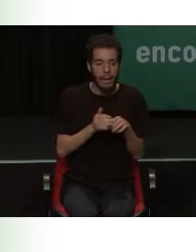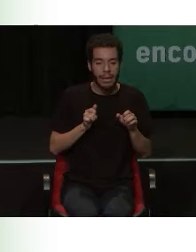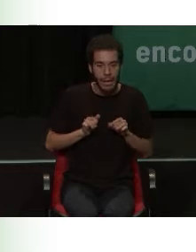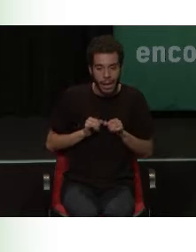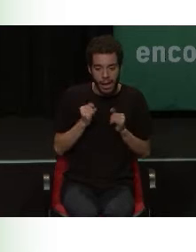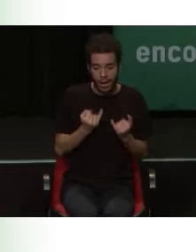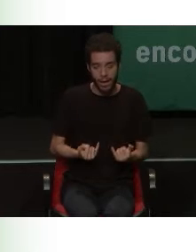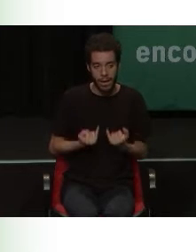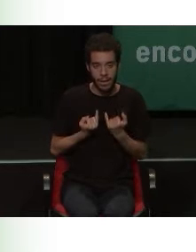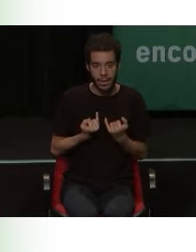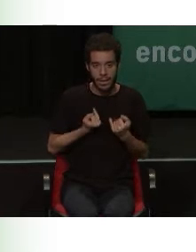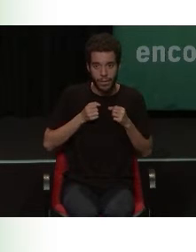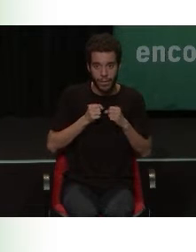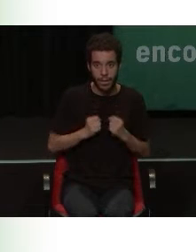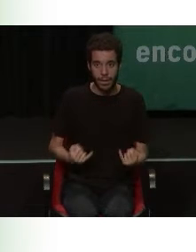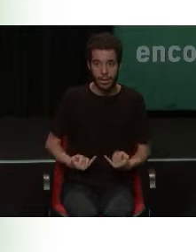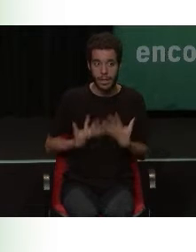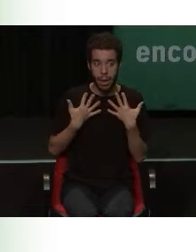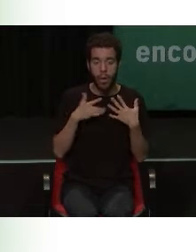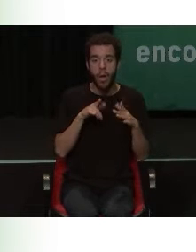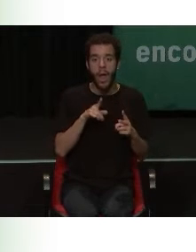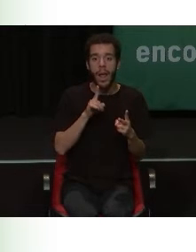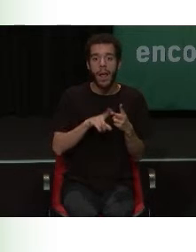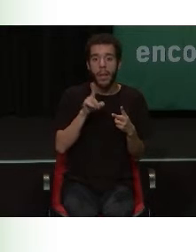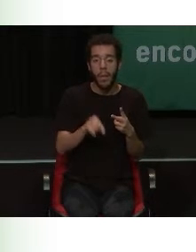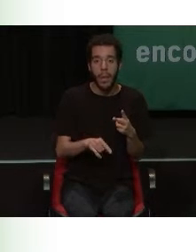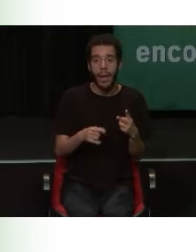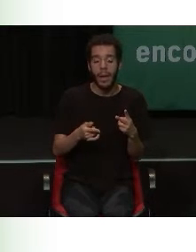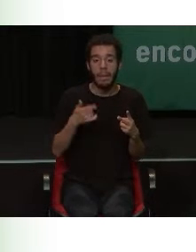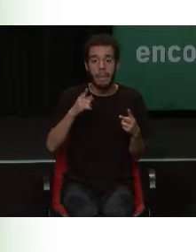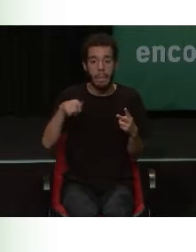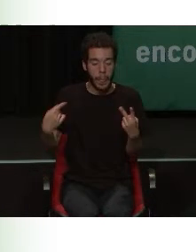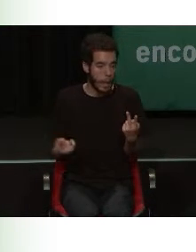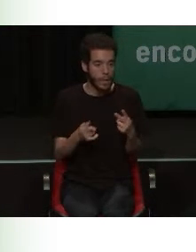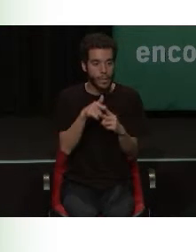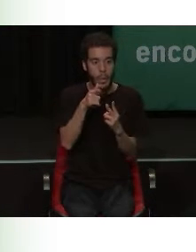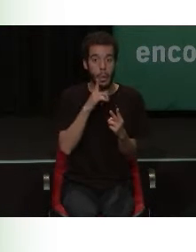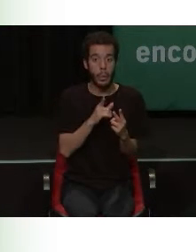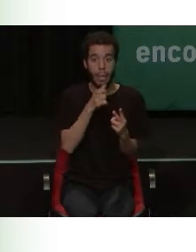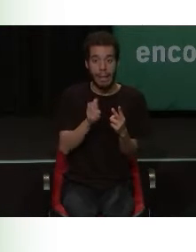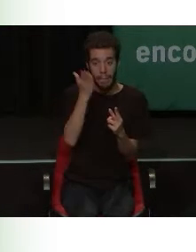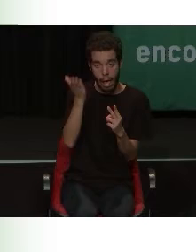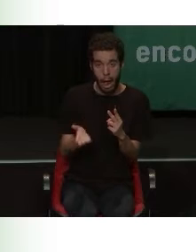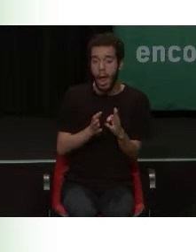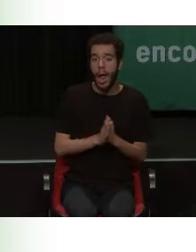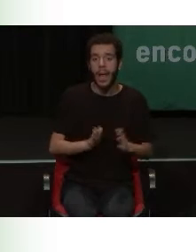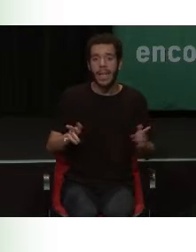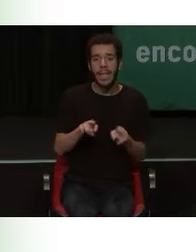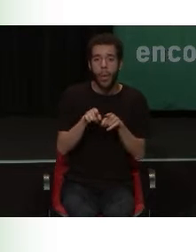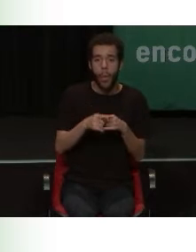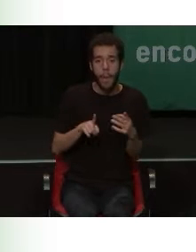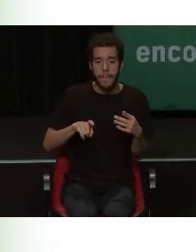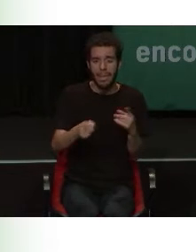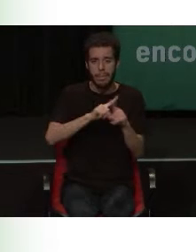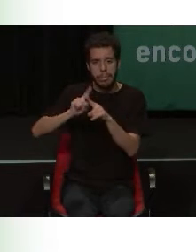bacteria which infect pets, as KPC3,